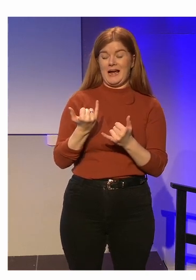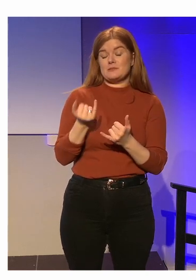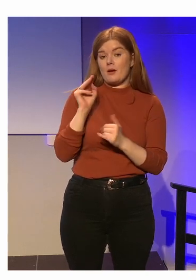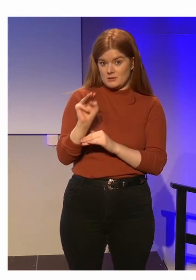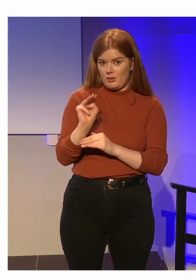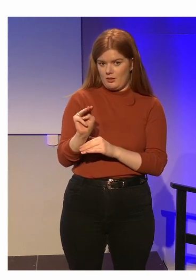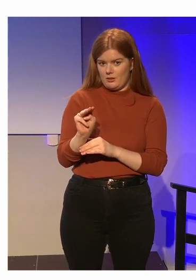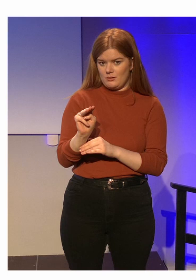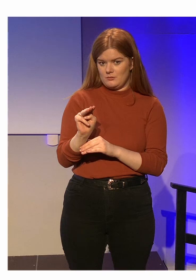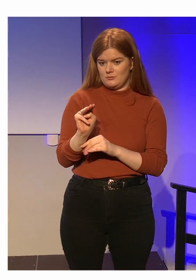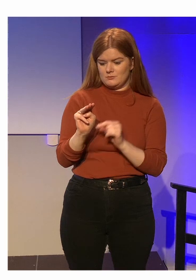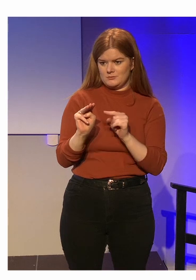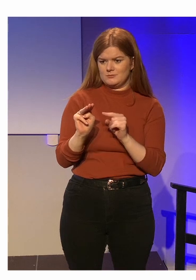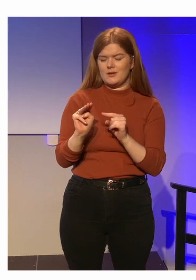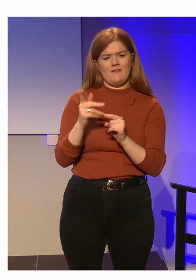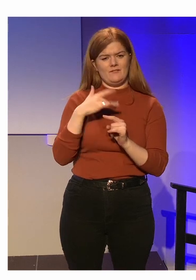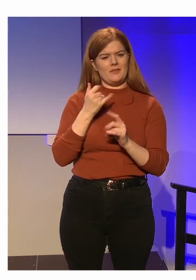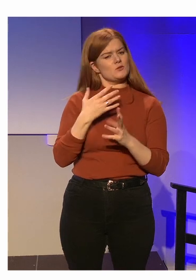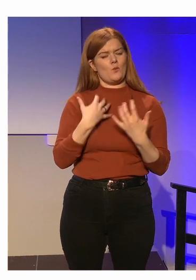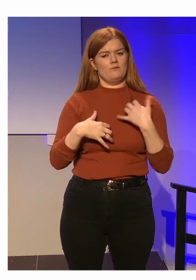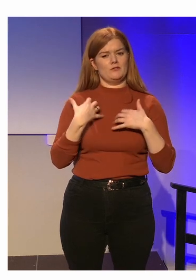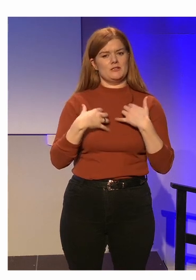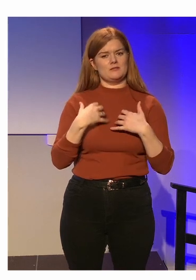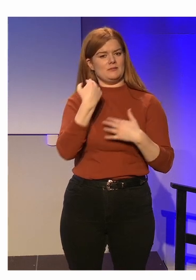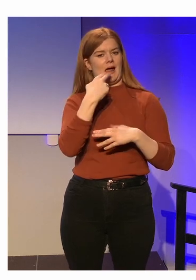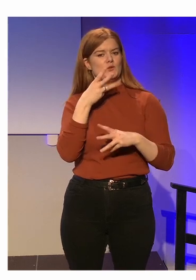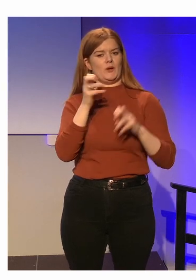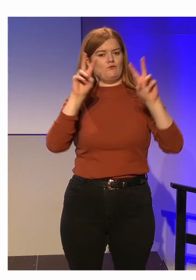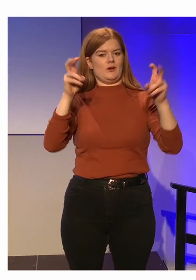feasible. And I think that's a really inviting